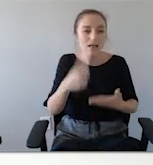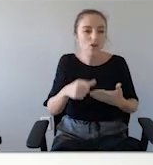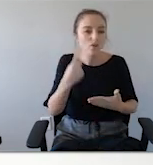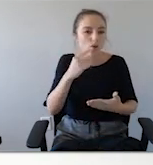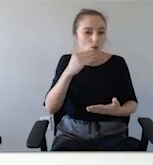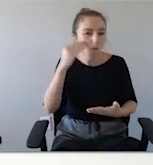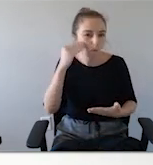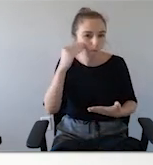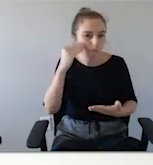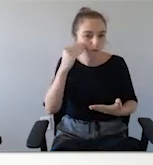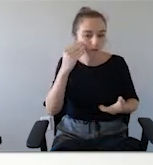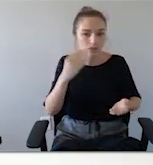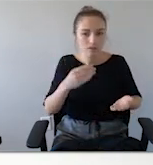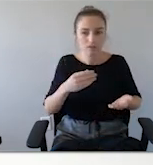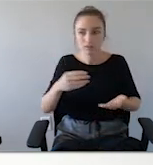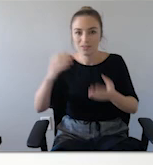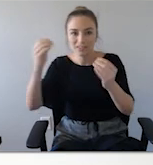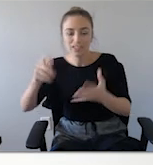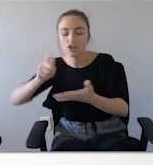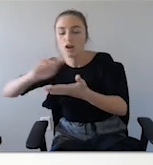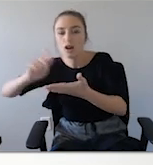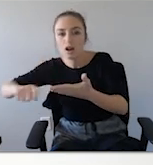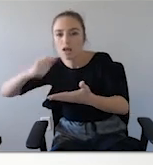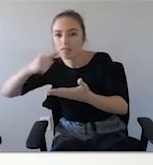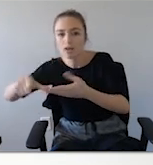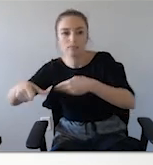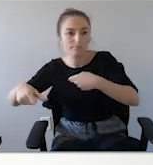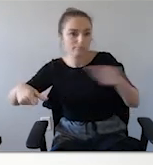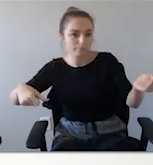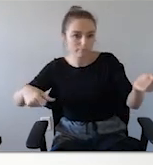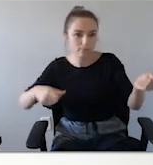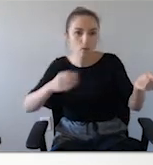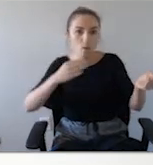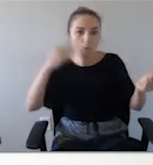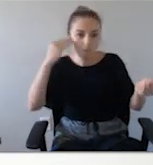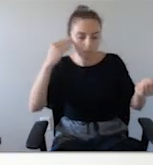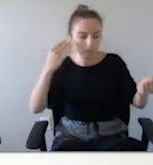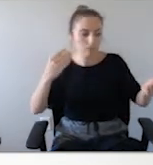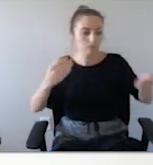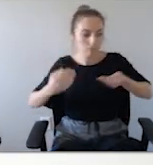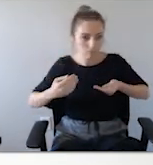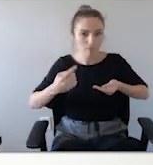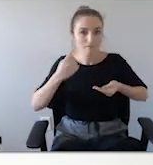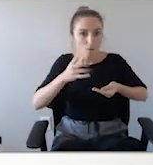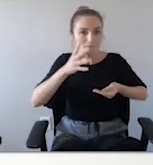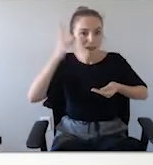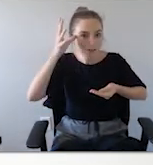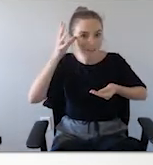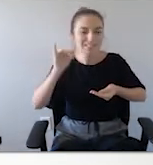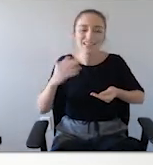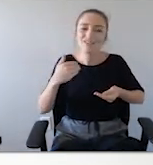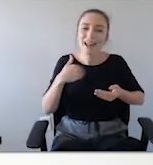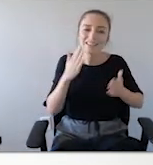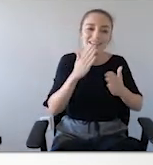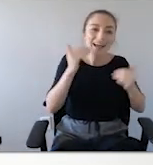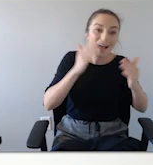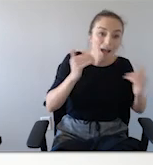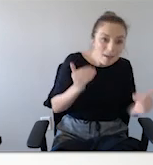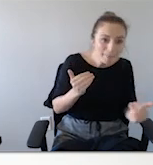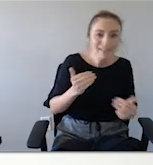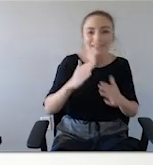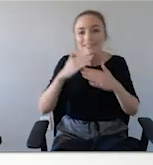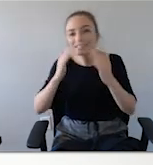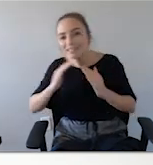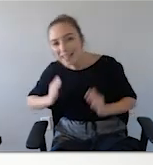note that has a bunch of happy face or sad face stamps on it, if that doesn't give you what you need as the family, it's